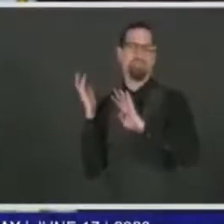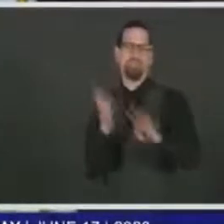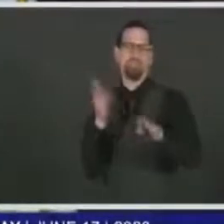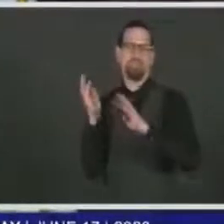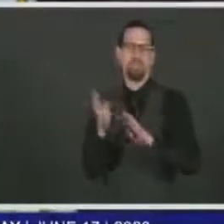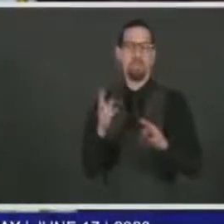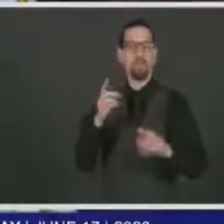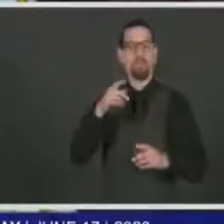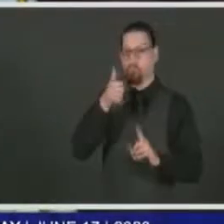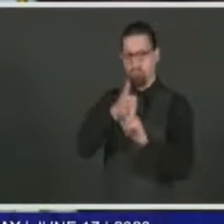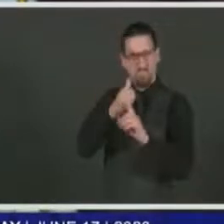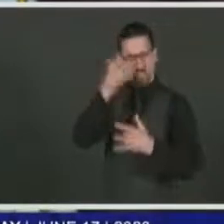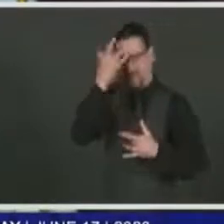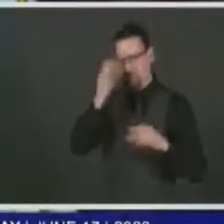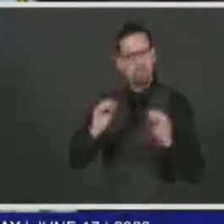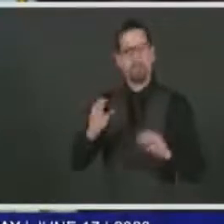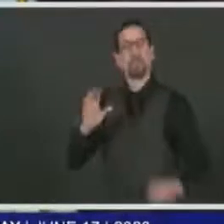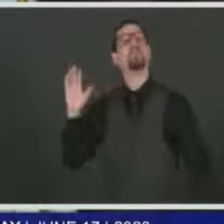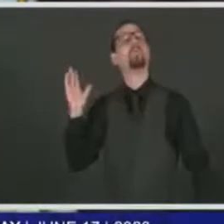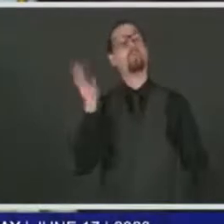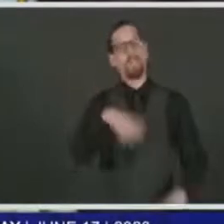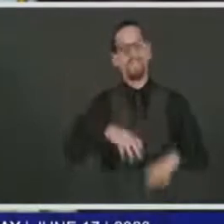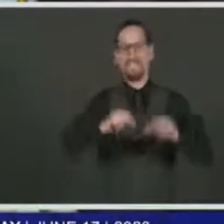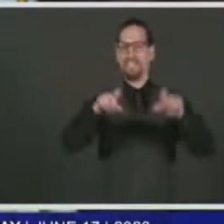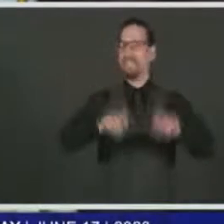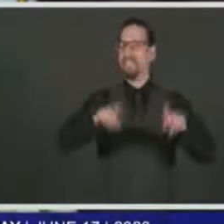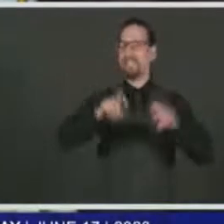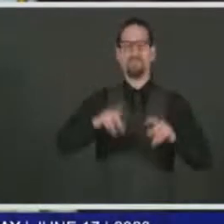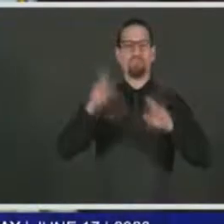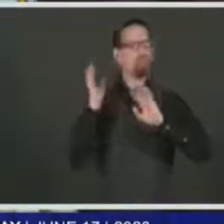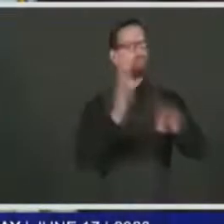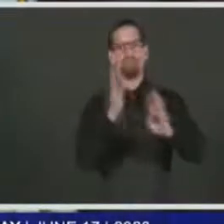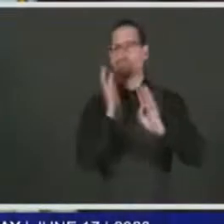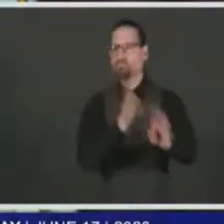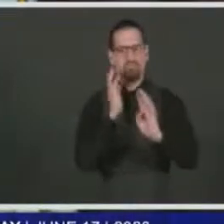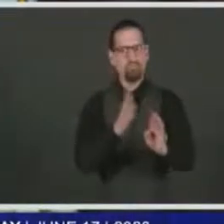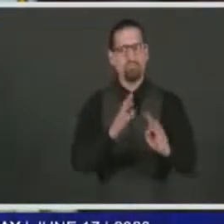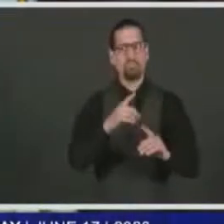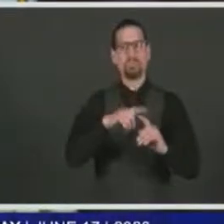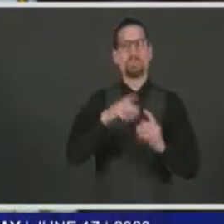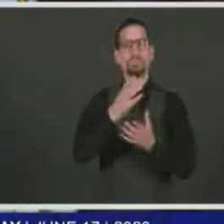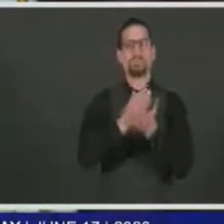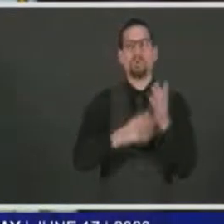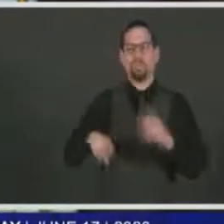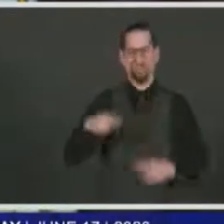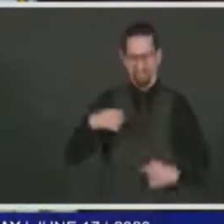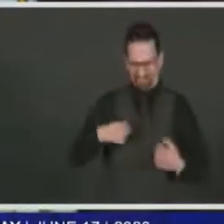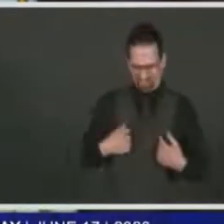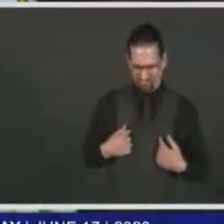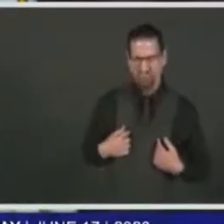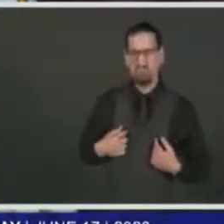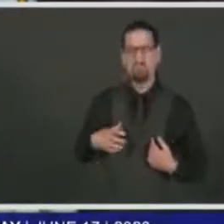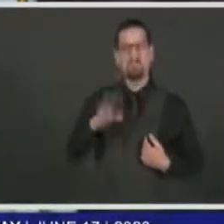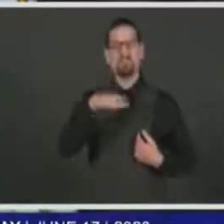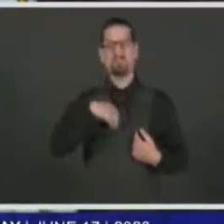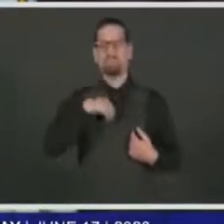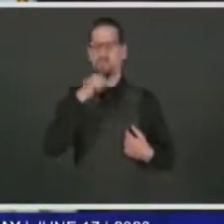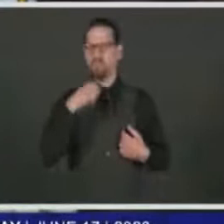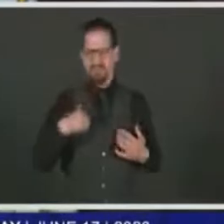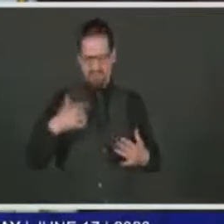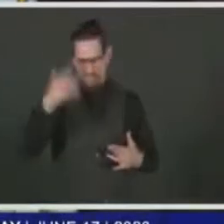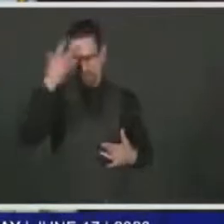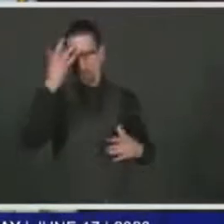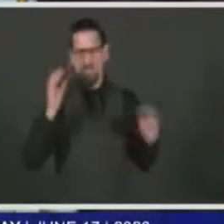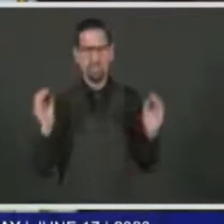People are, I think, confused by this. They're saying, why would I get tested if I don't feel sick? We need you to get tested even